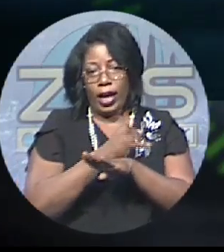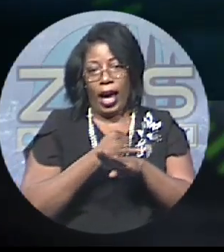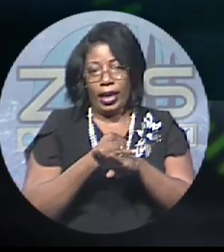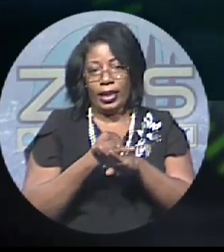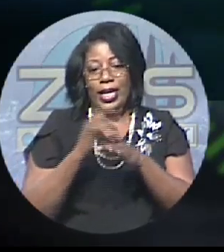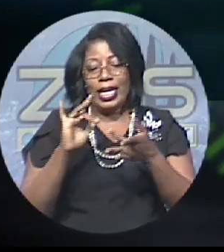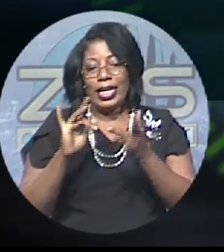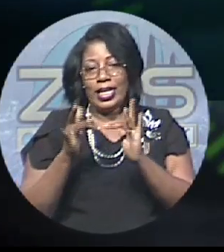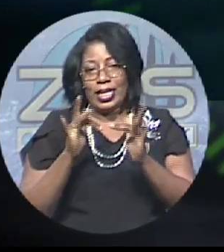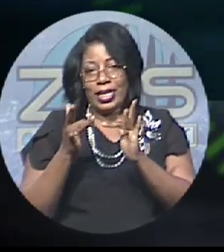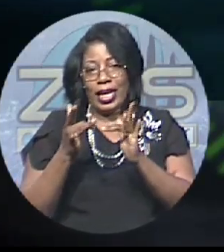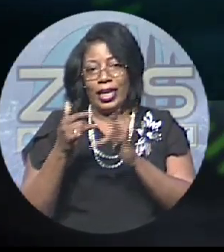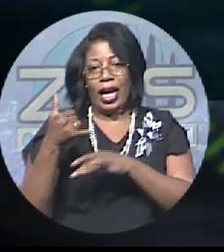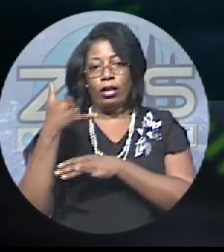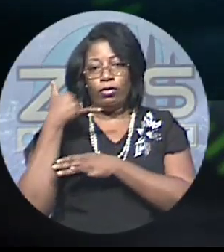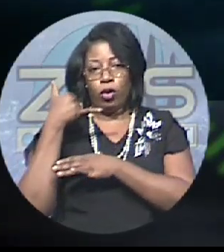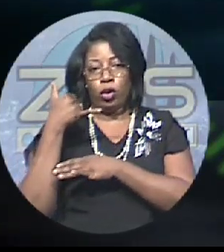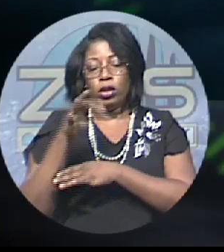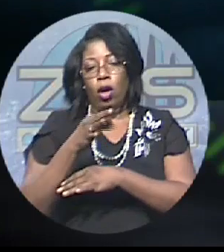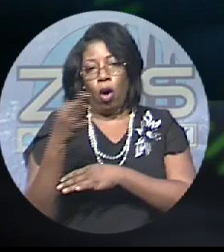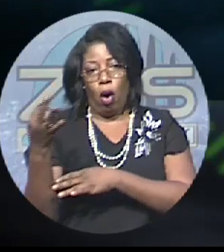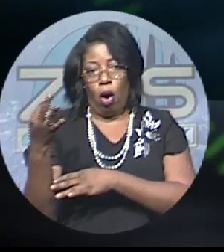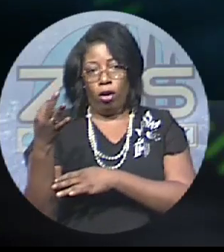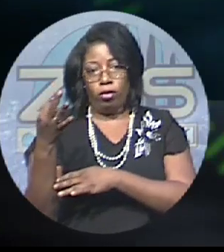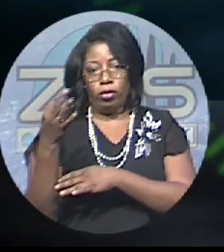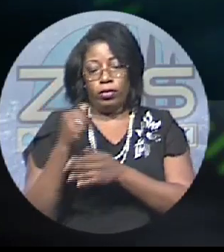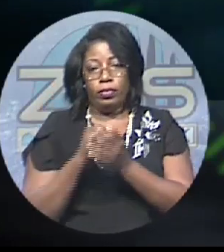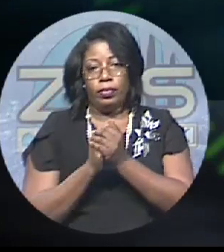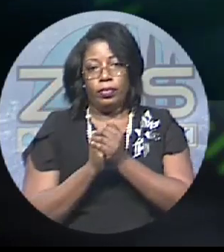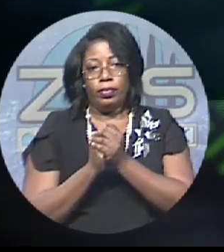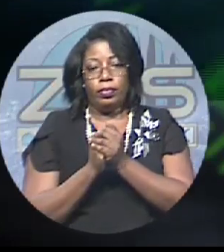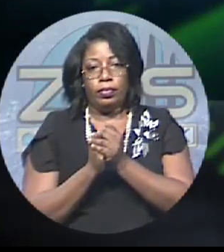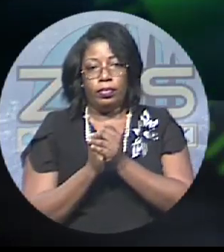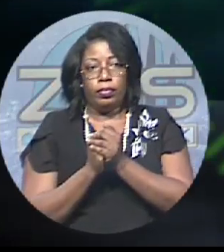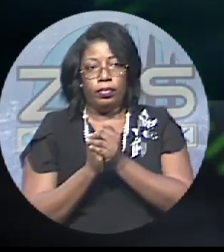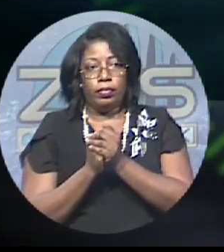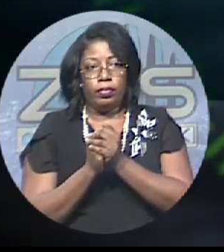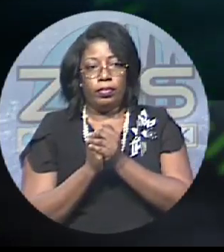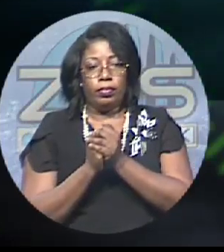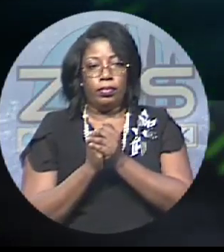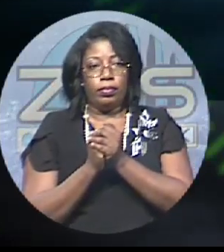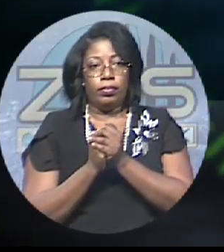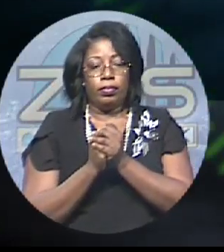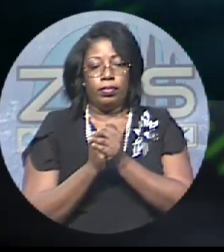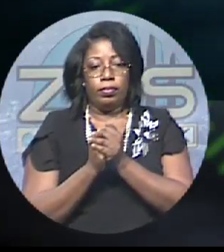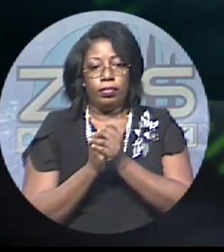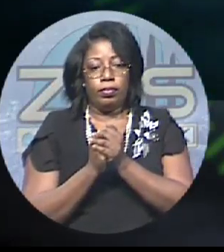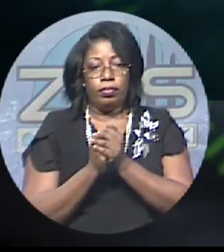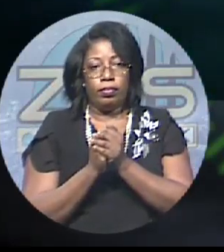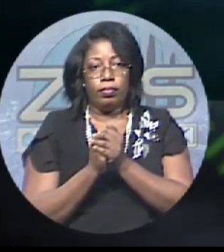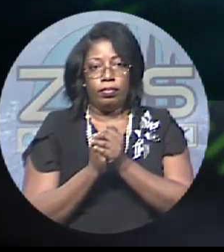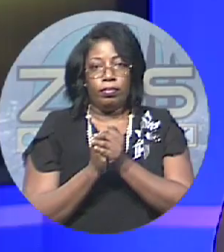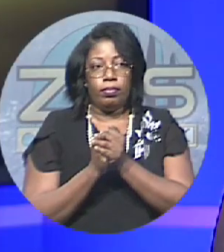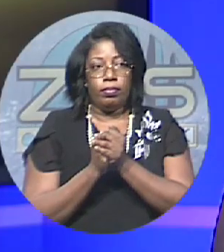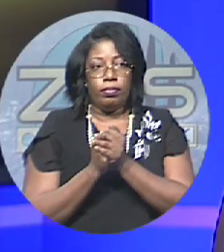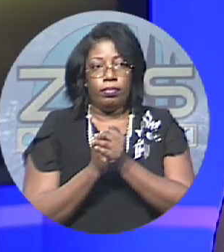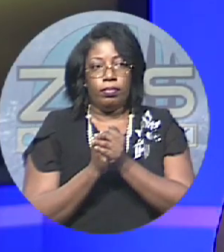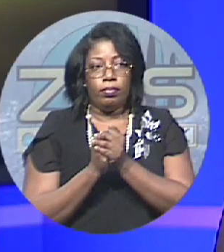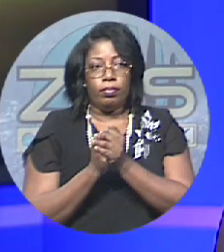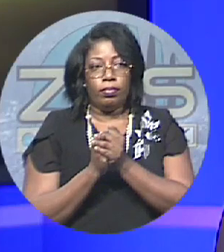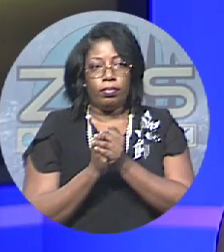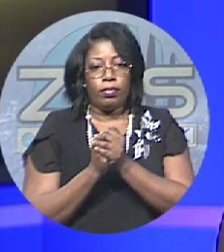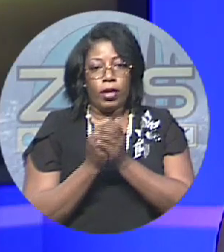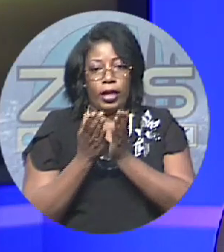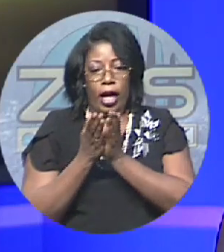internet services remain off. In the Exuma Keys, I'm Vaughn Albree, ZNS Network News.